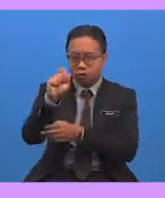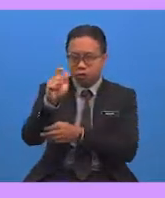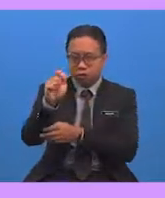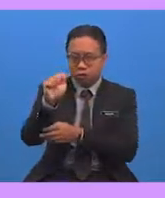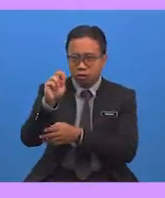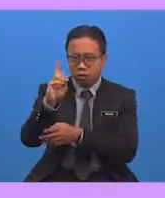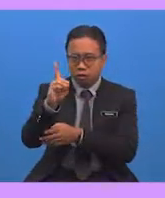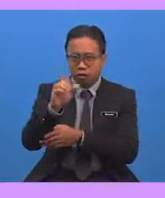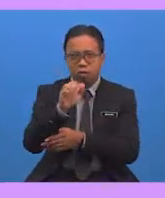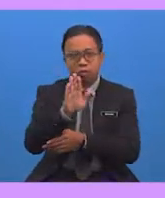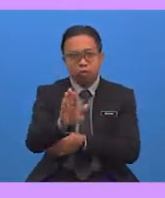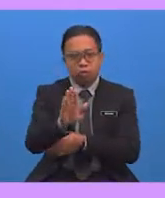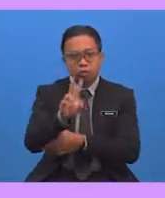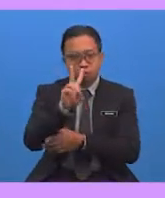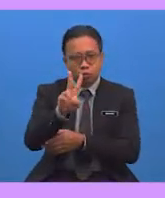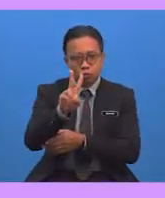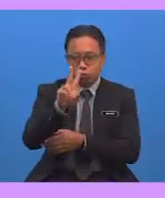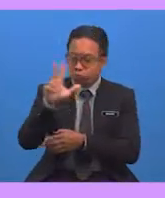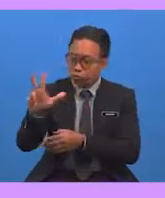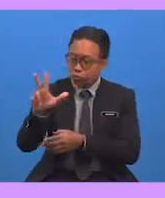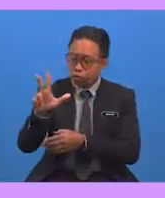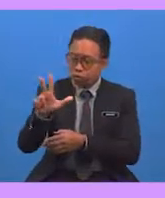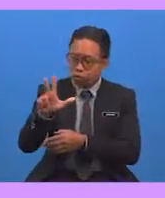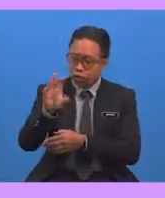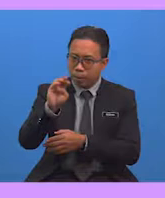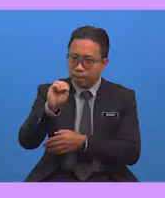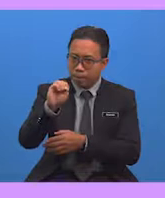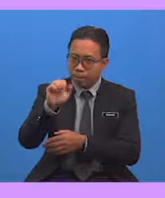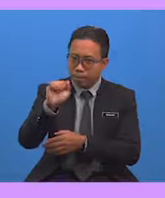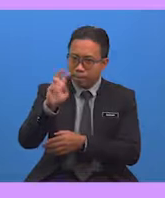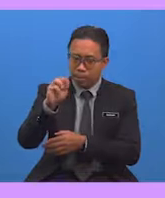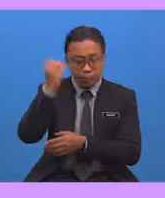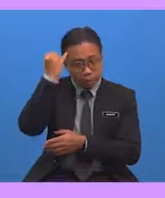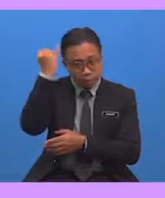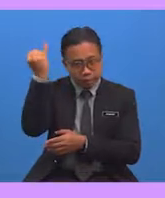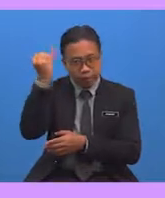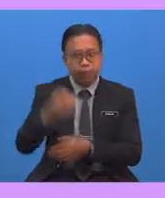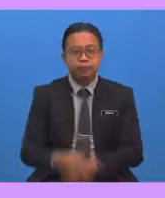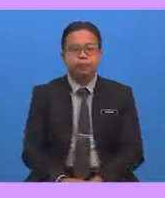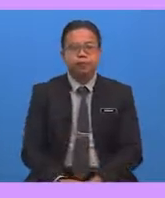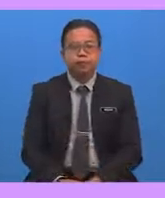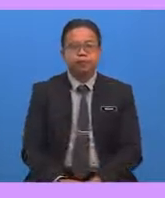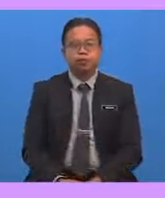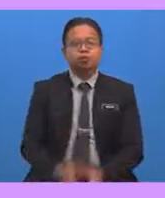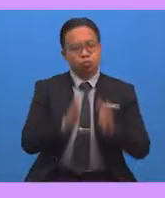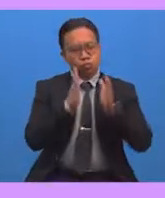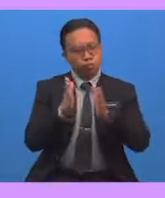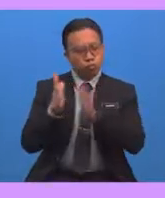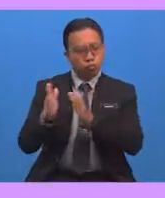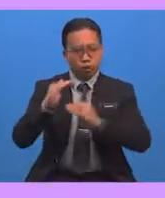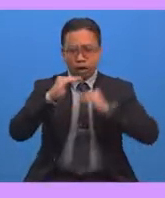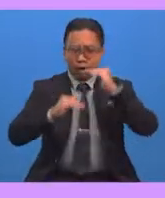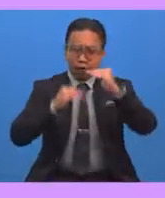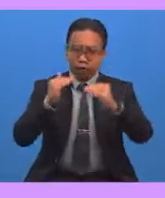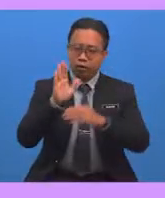and your 2 to 3 main ideas. It helps to better organize and develop